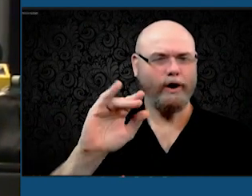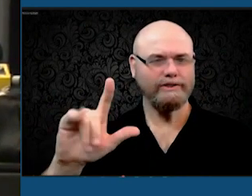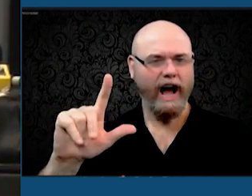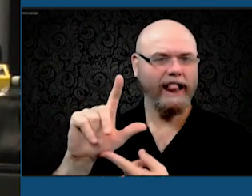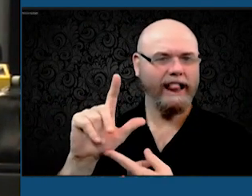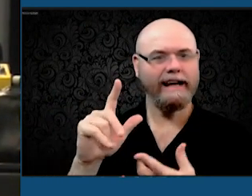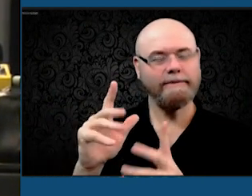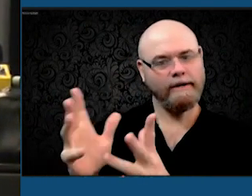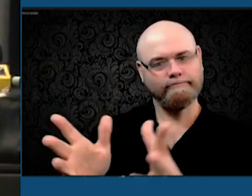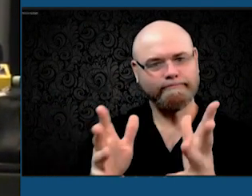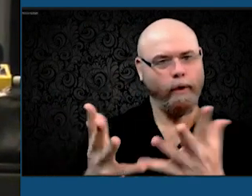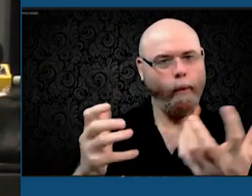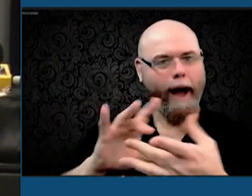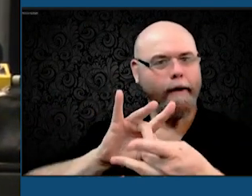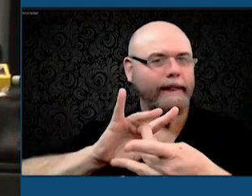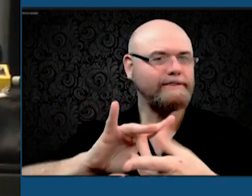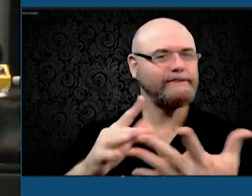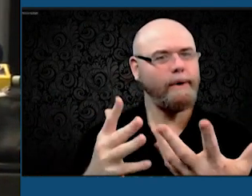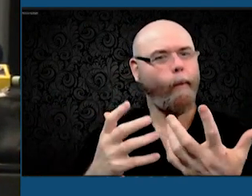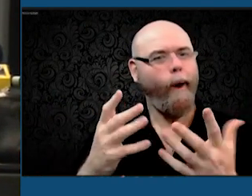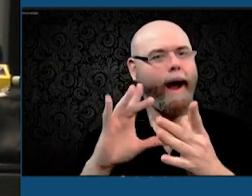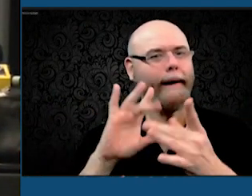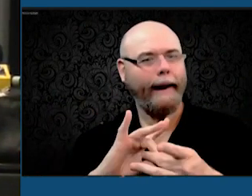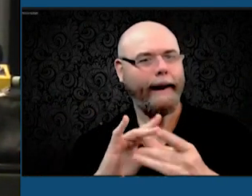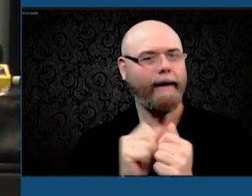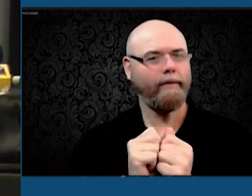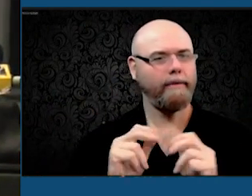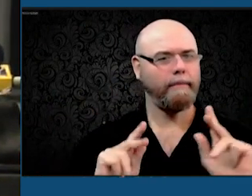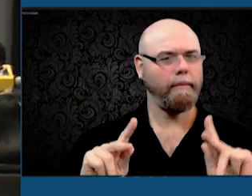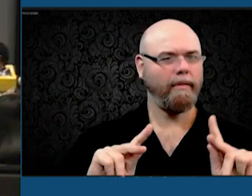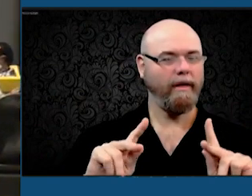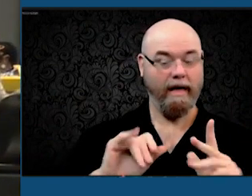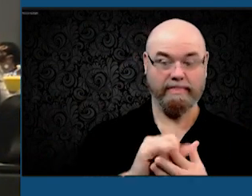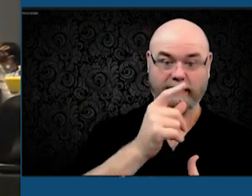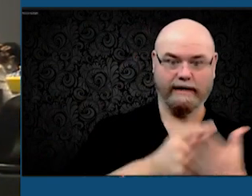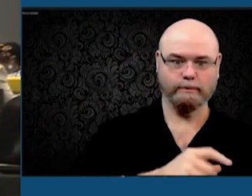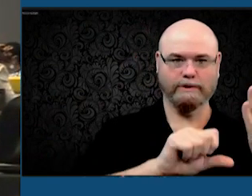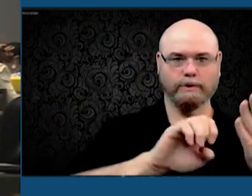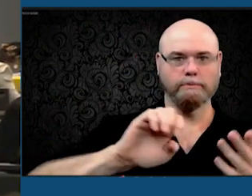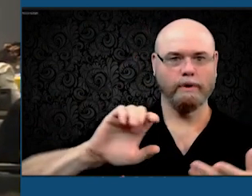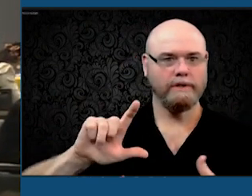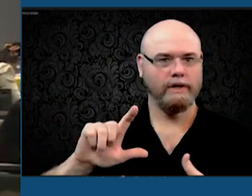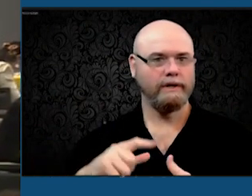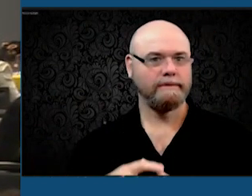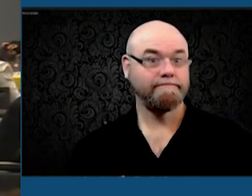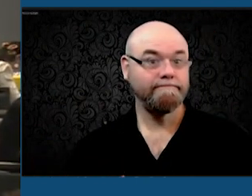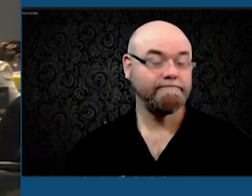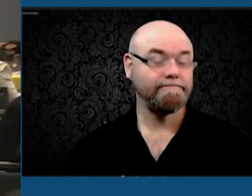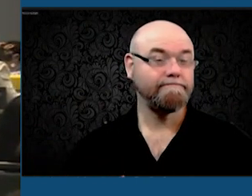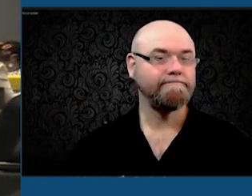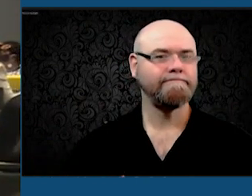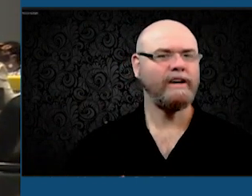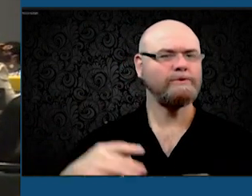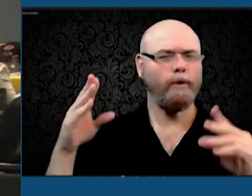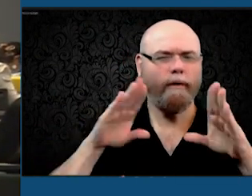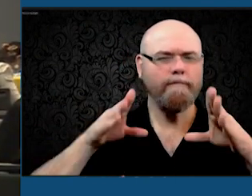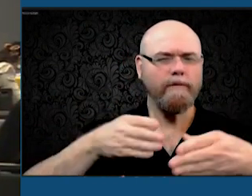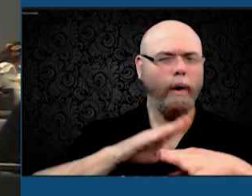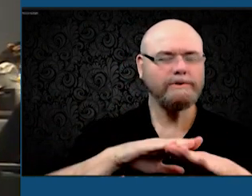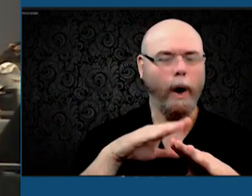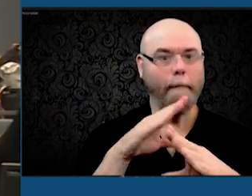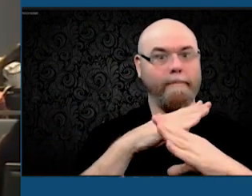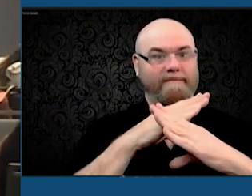people. That's what social emotional learning is. It's being prevention focused. It's helping children build emotion vocabularies.